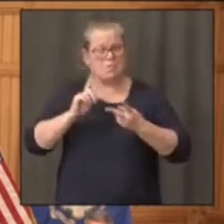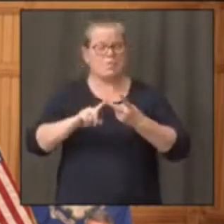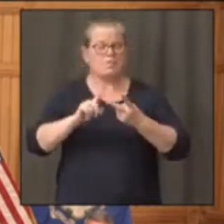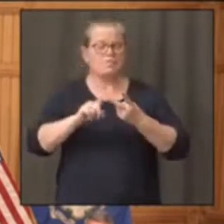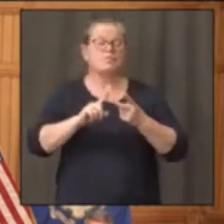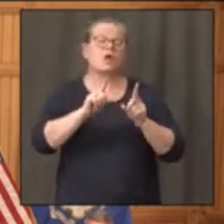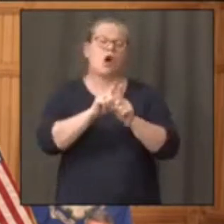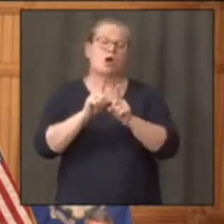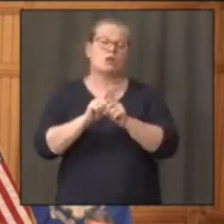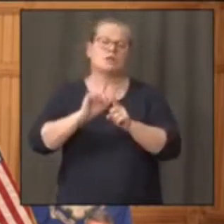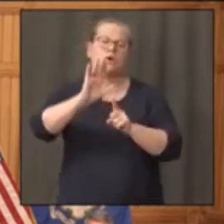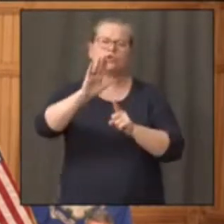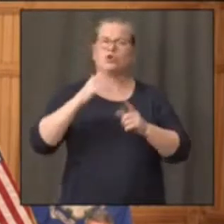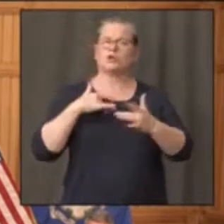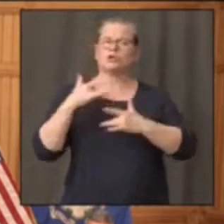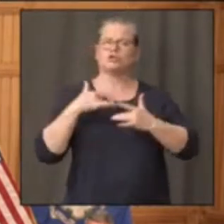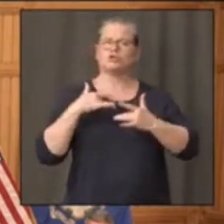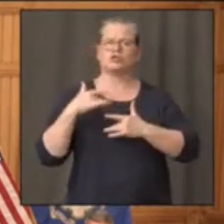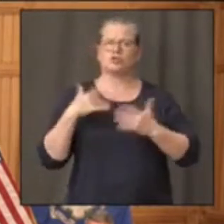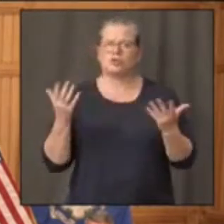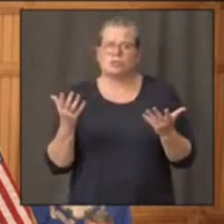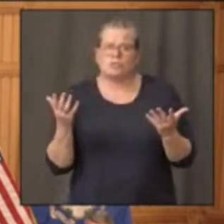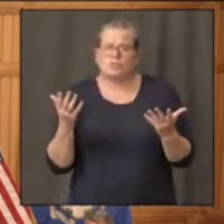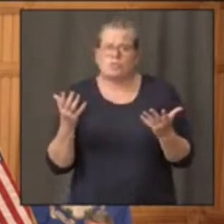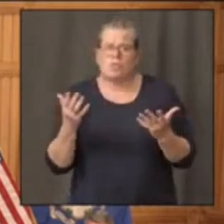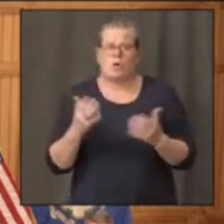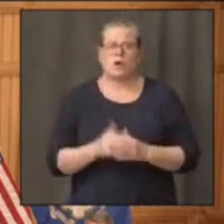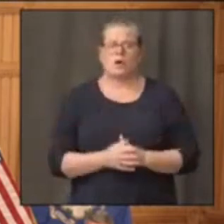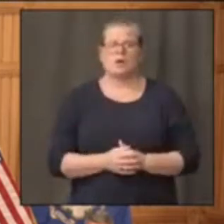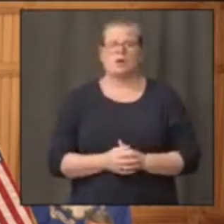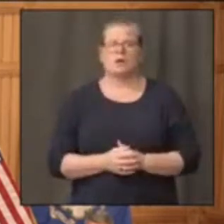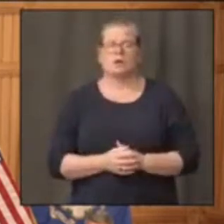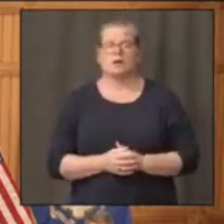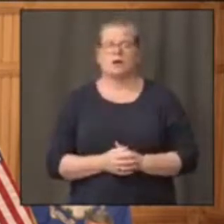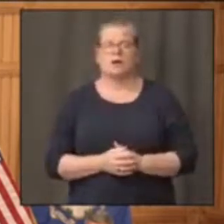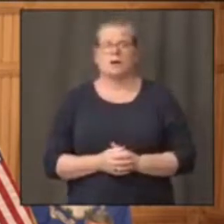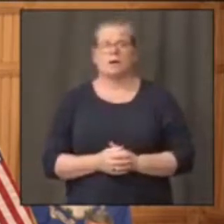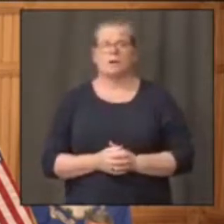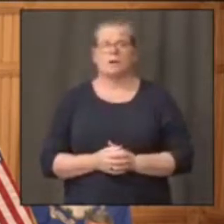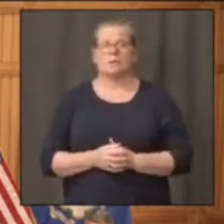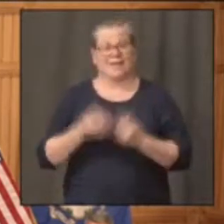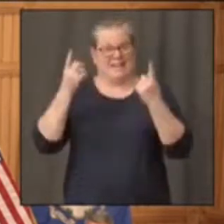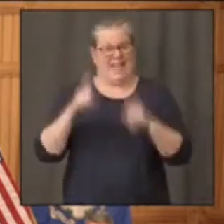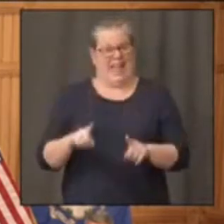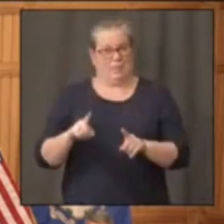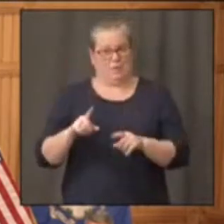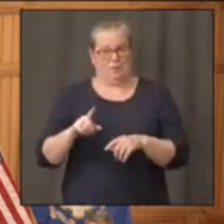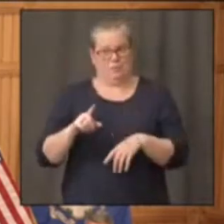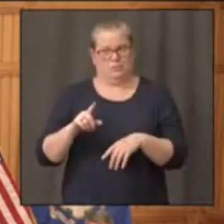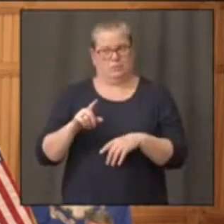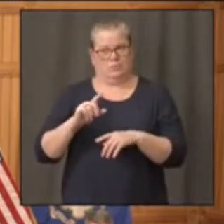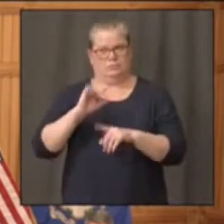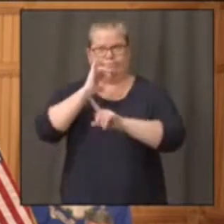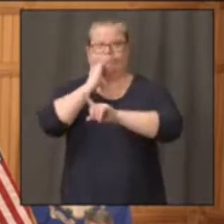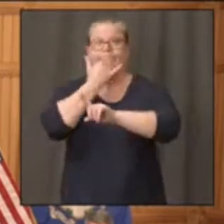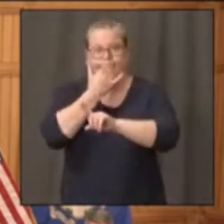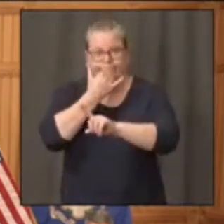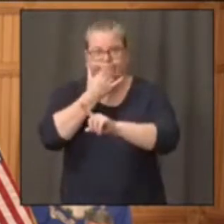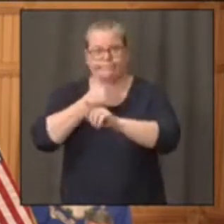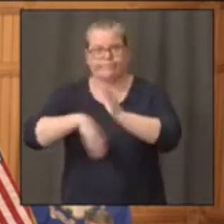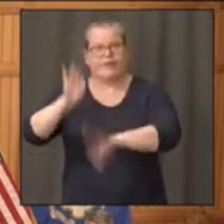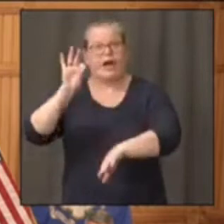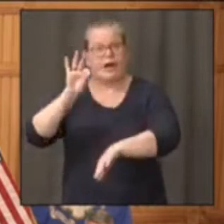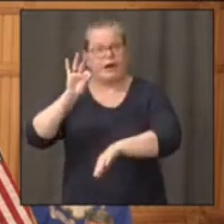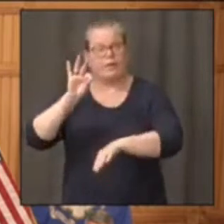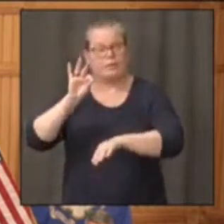concern? Because this testing flaw was discovered during a period when mandatory